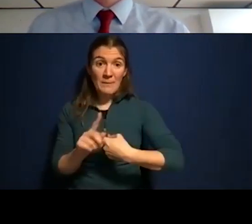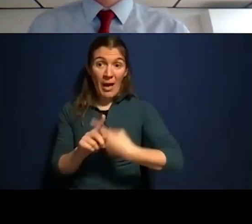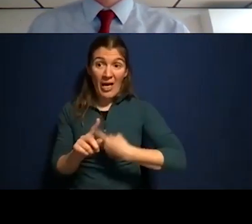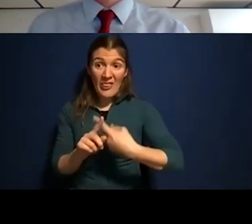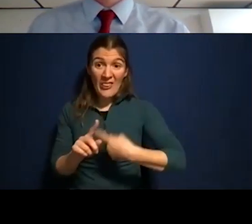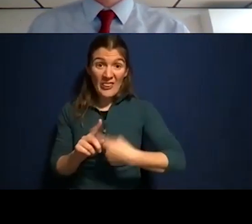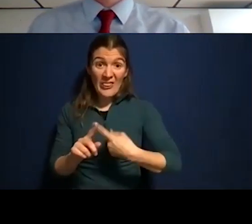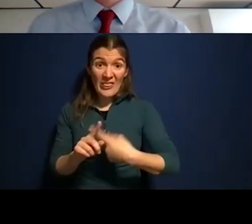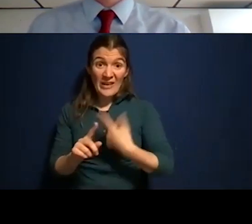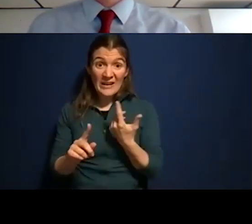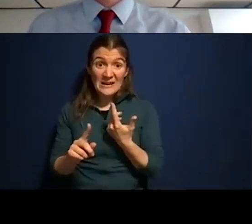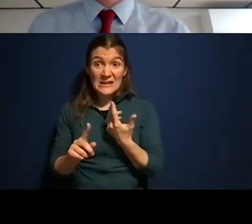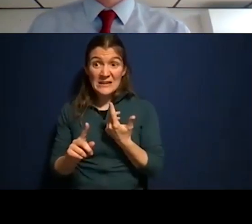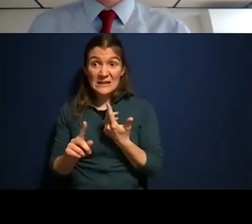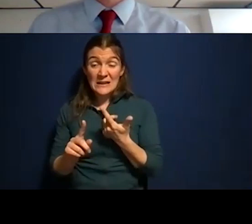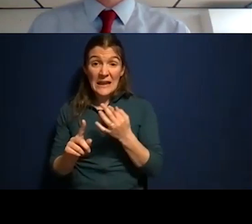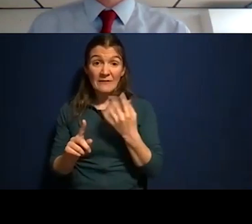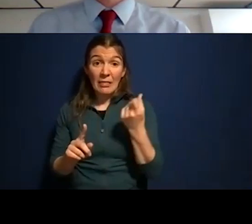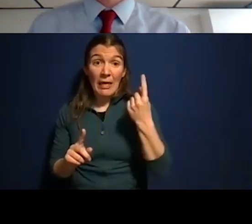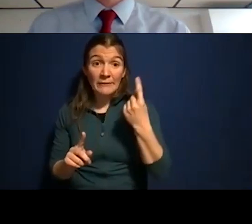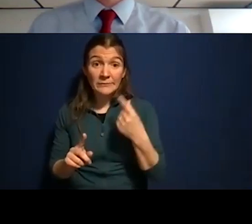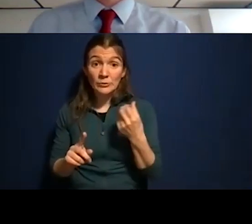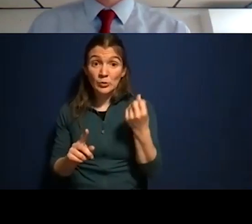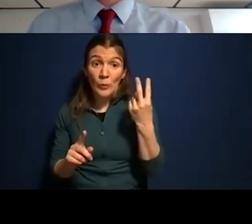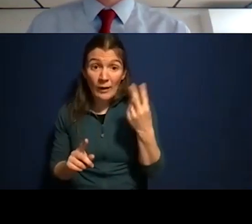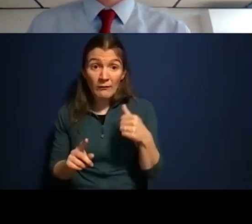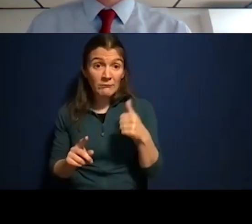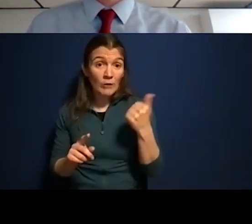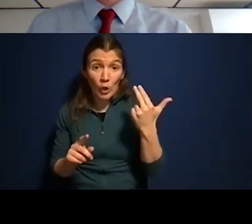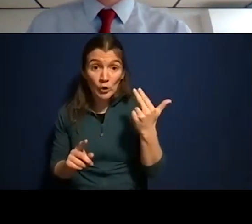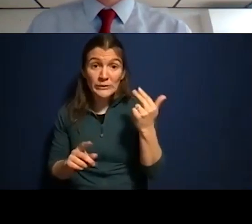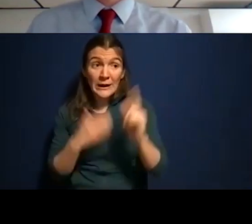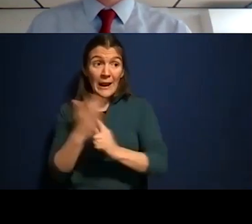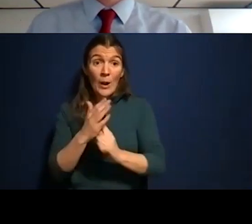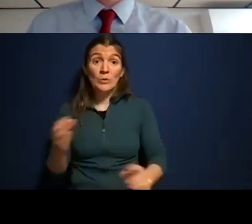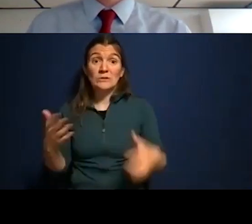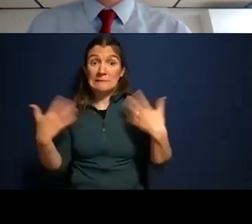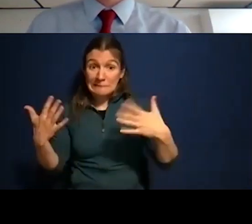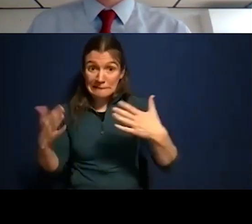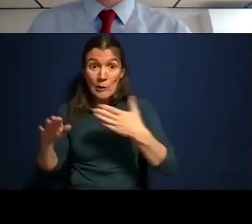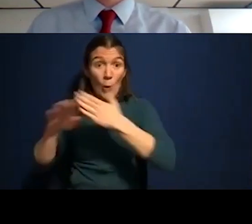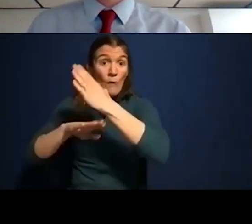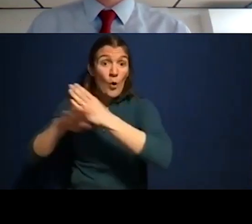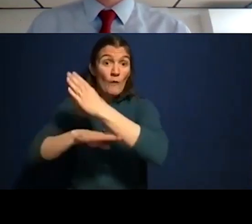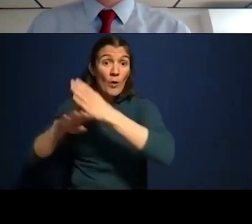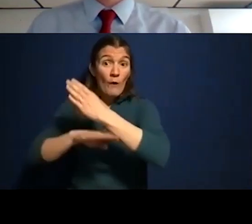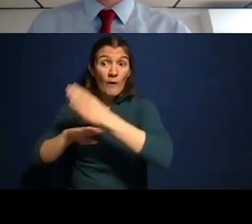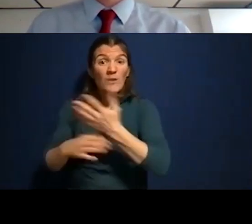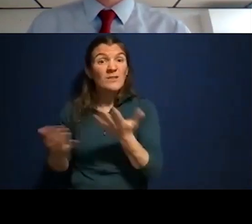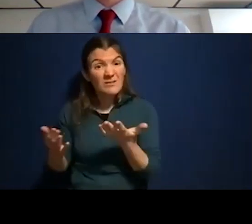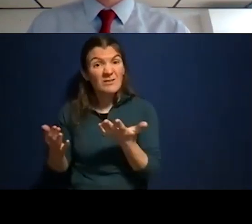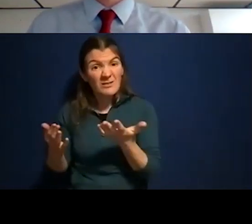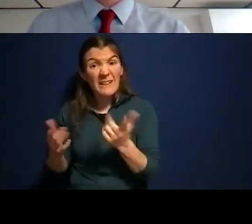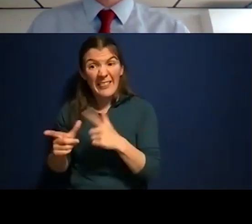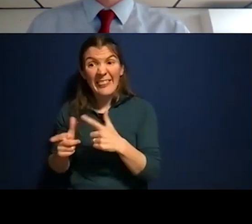much guaranteed screen time if we're not in person, then you really do sort of,